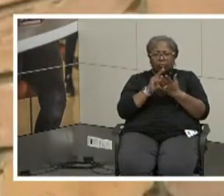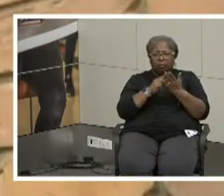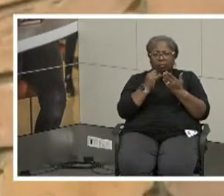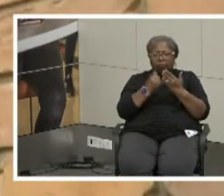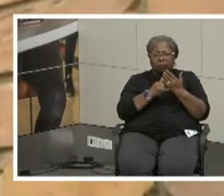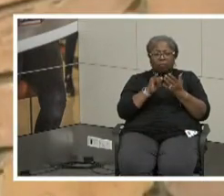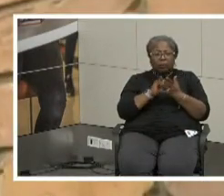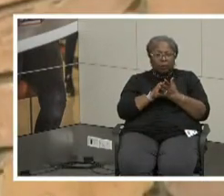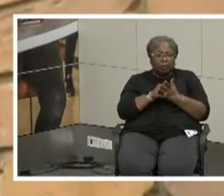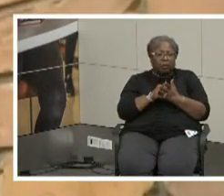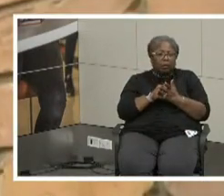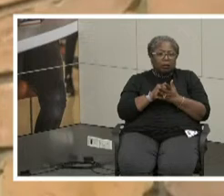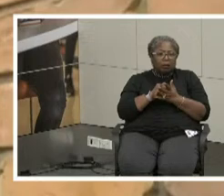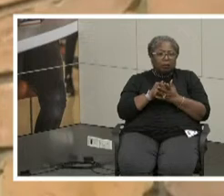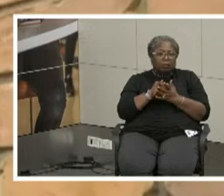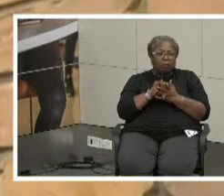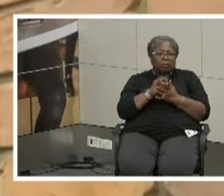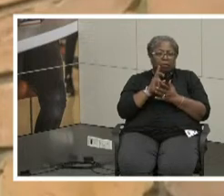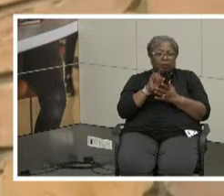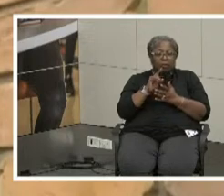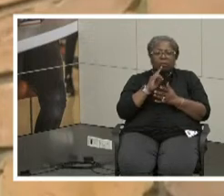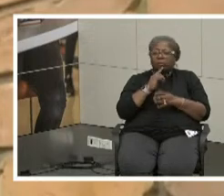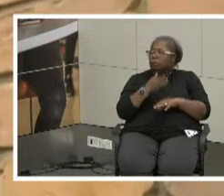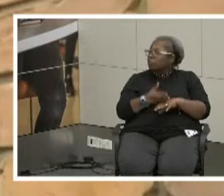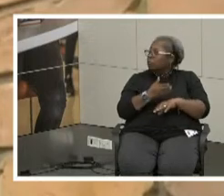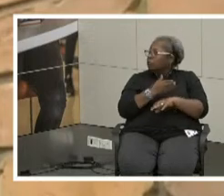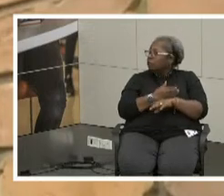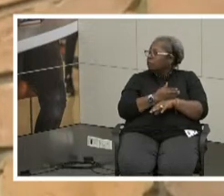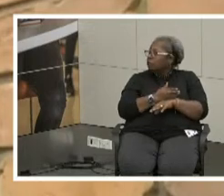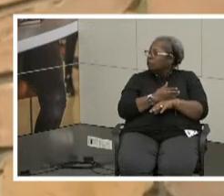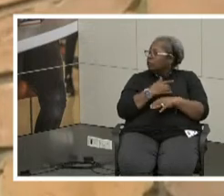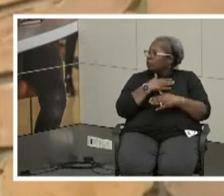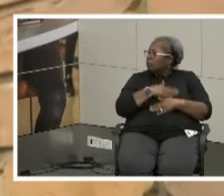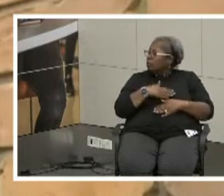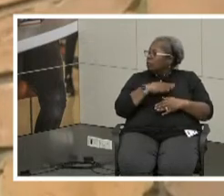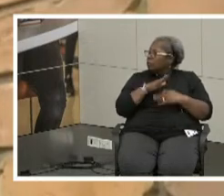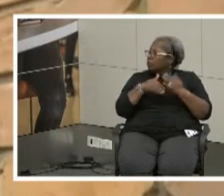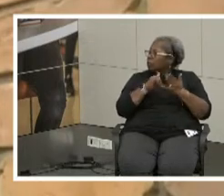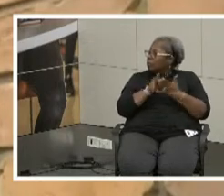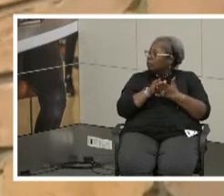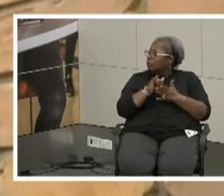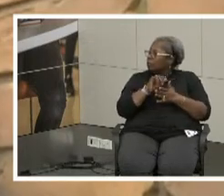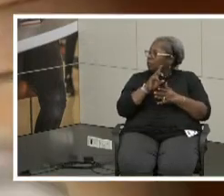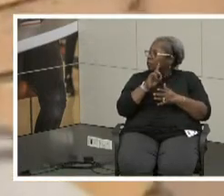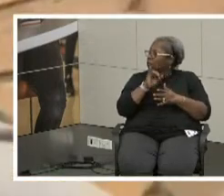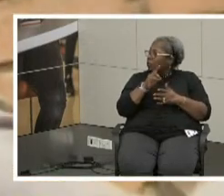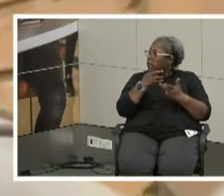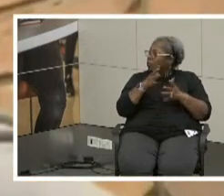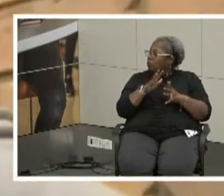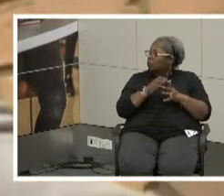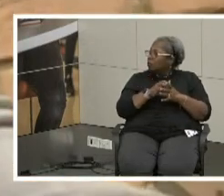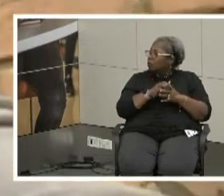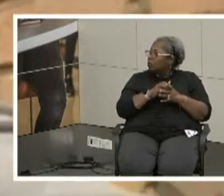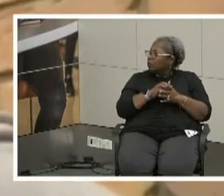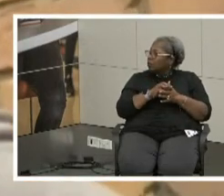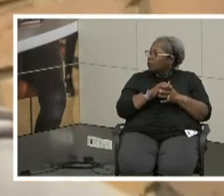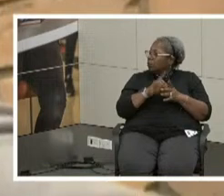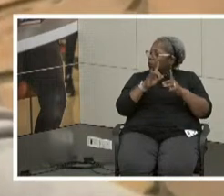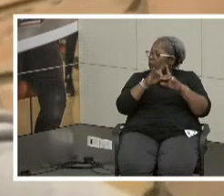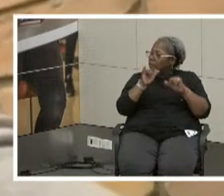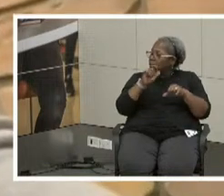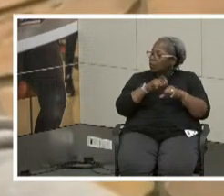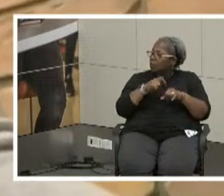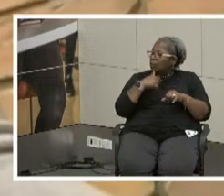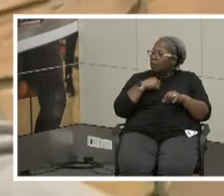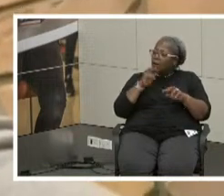you made is is pretty amazing so I appreciate the hard work that you put in already and at the same time I look